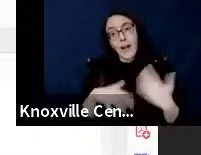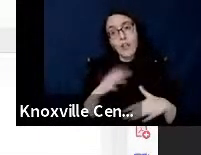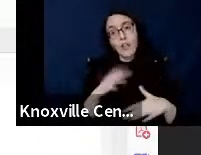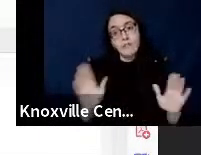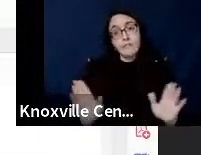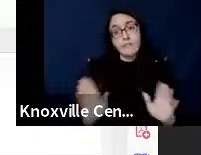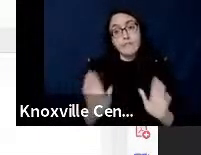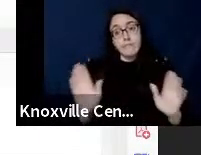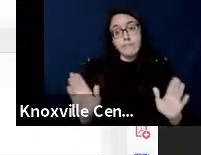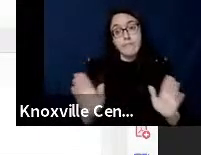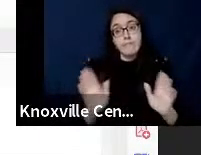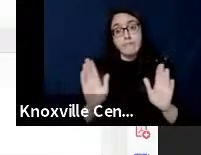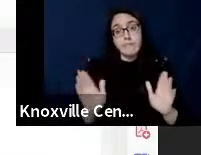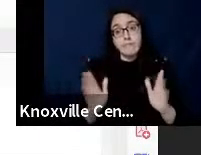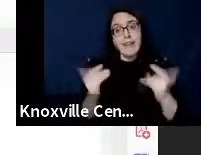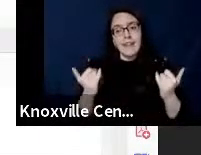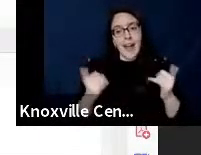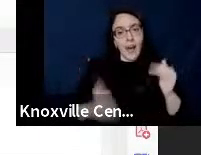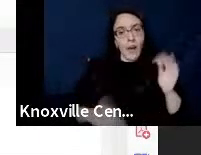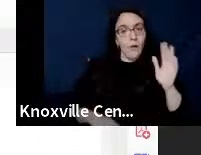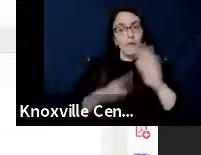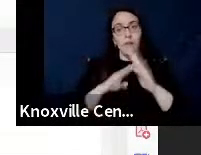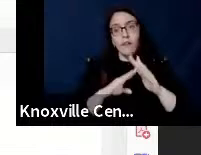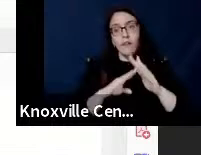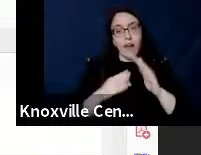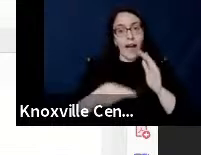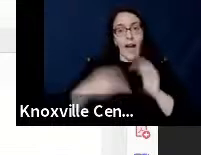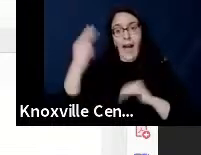And we now have our highest case counts and